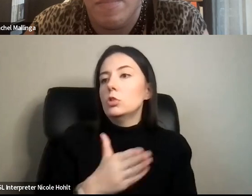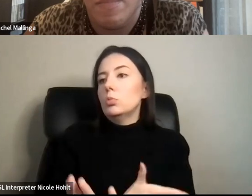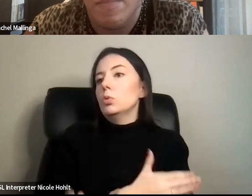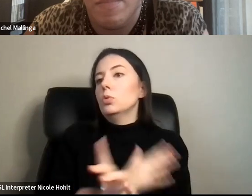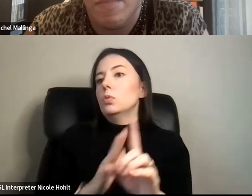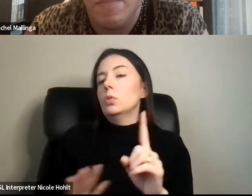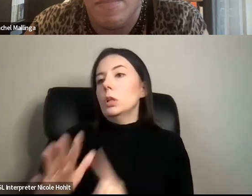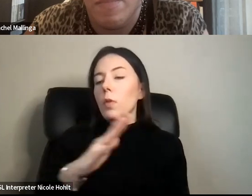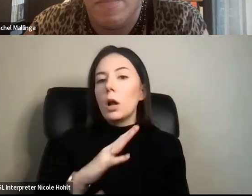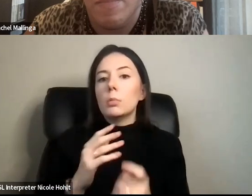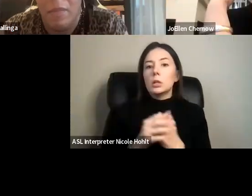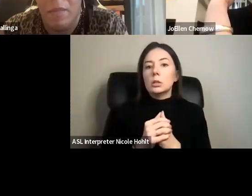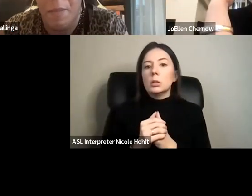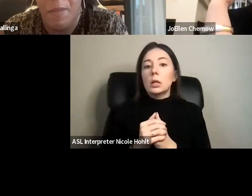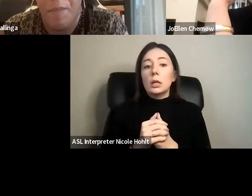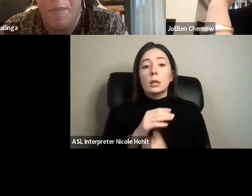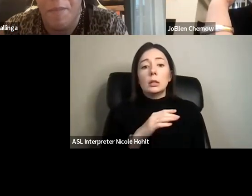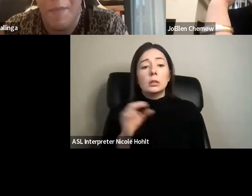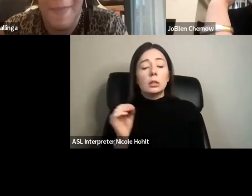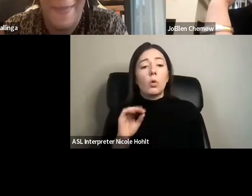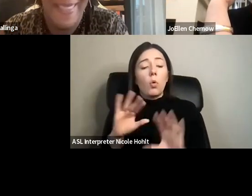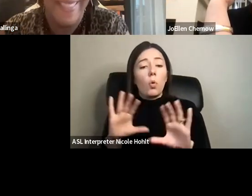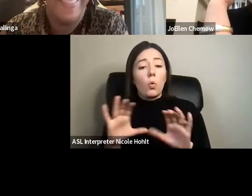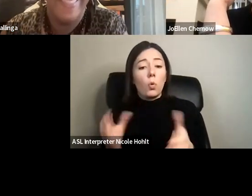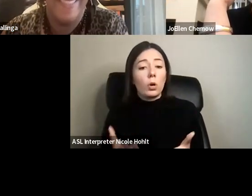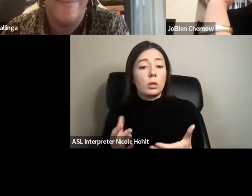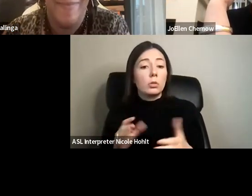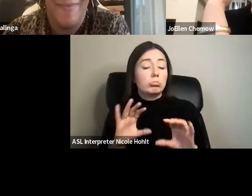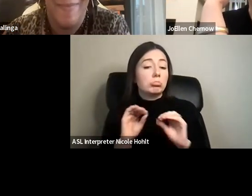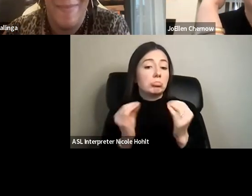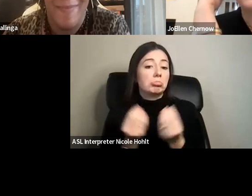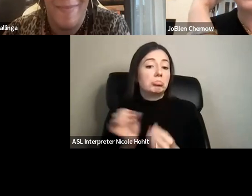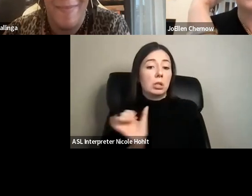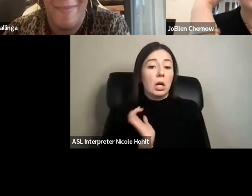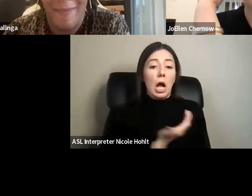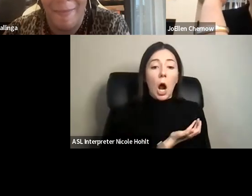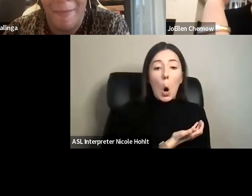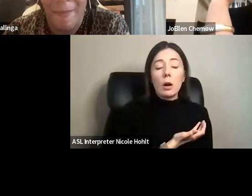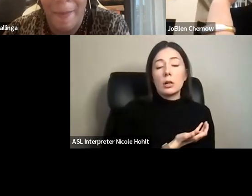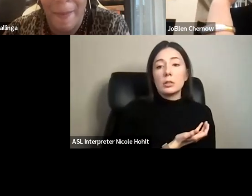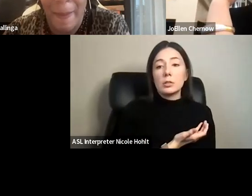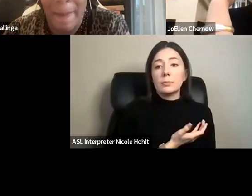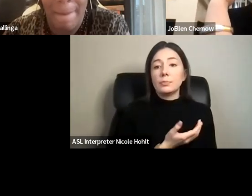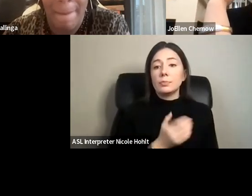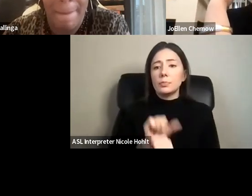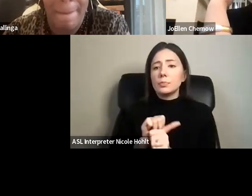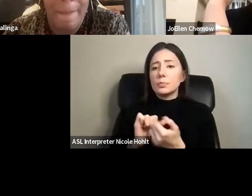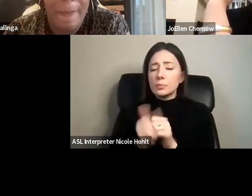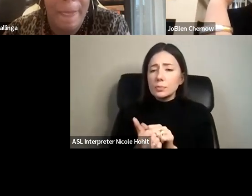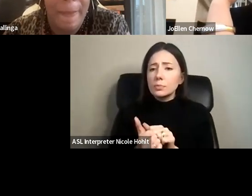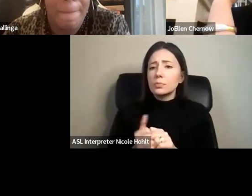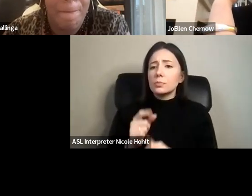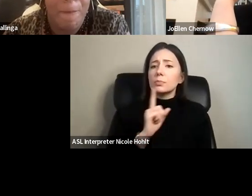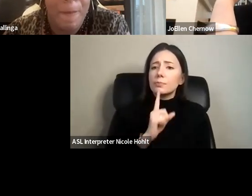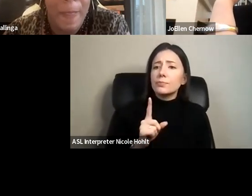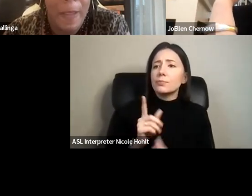you know, how we can support them in their effort, I think, and because we also engage, you know, consumers